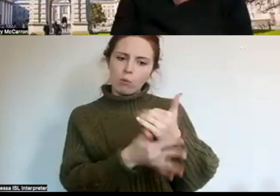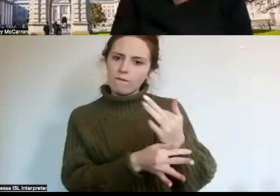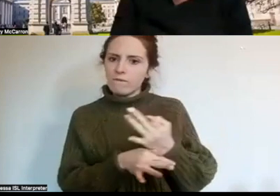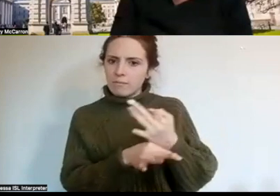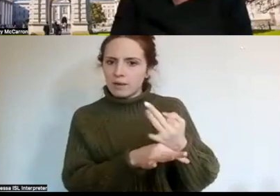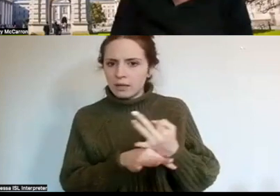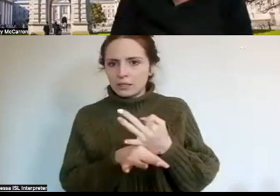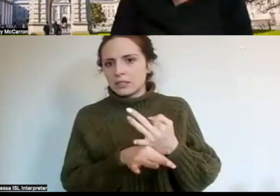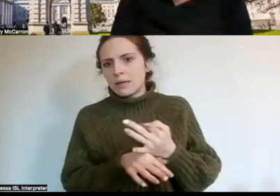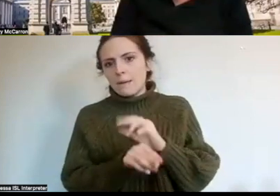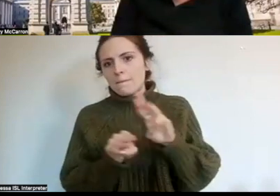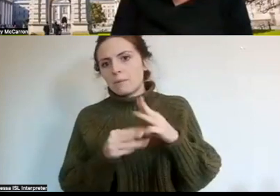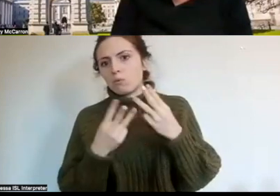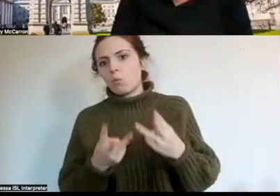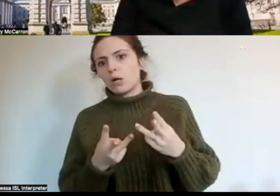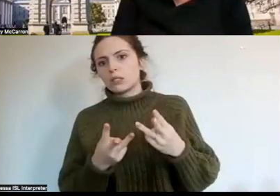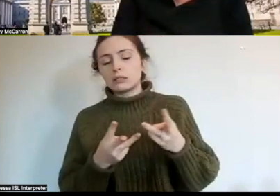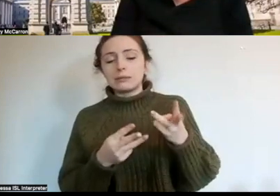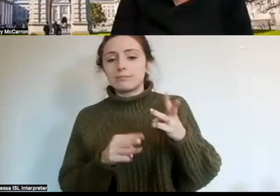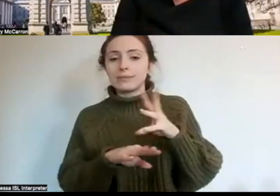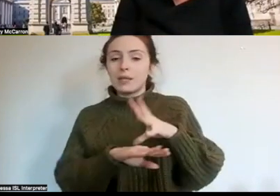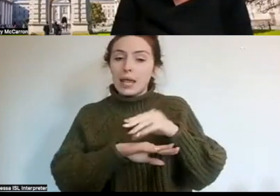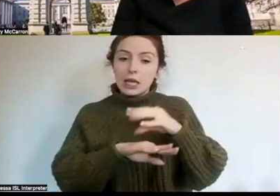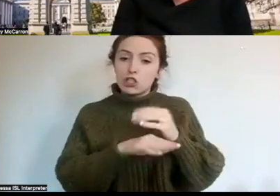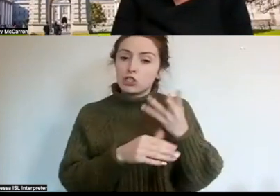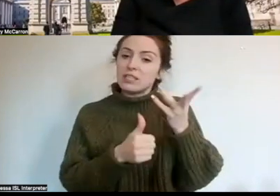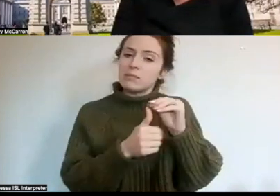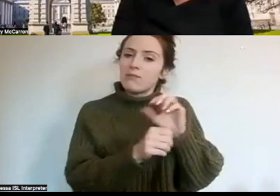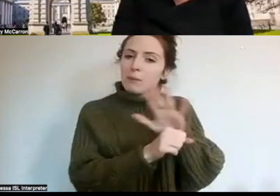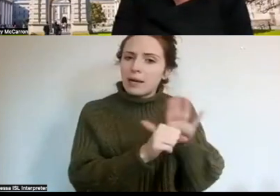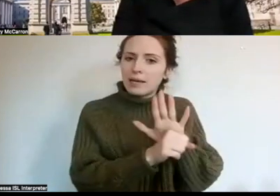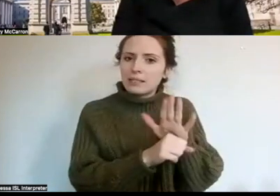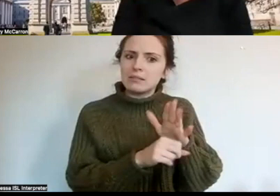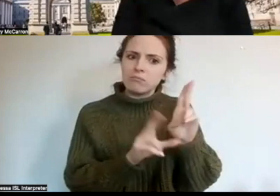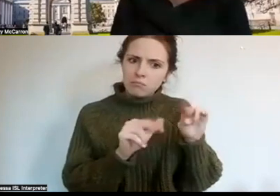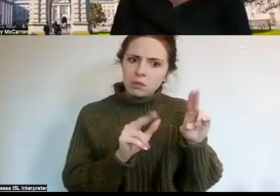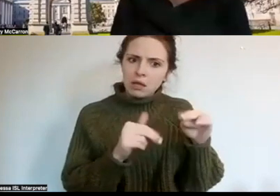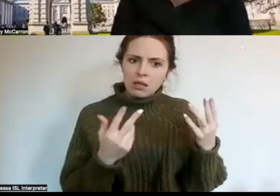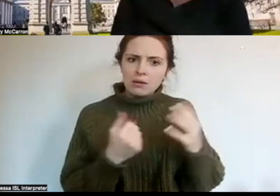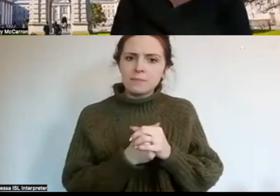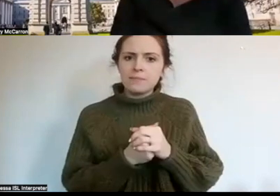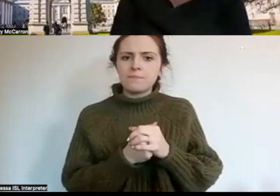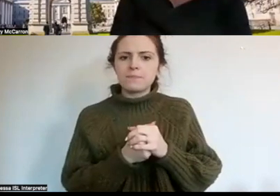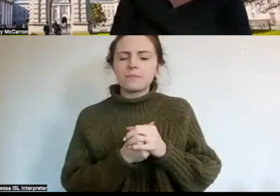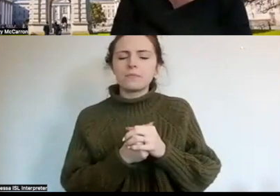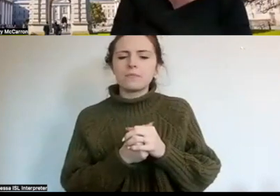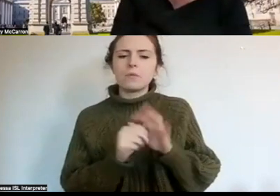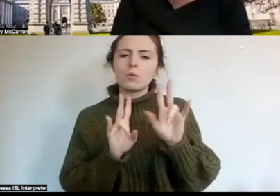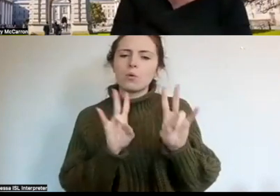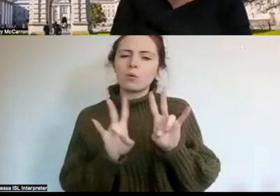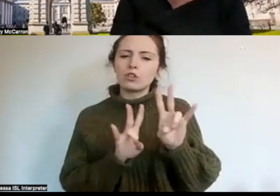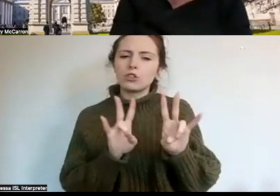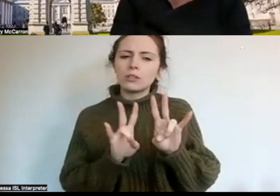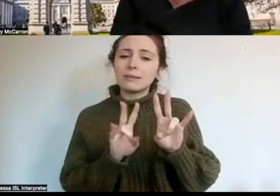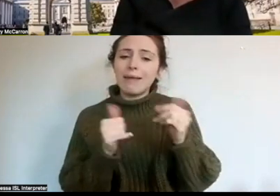and for people who want to age in place. Like, it's so important. Yeah, no, thanks, Lena. And there's a question here asking, is there anything happening